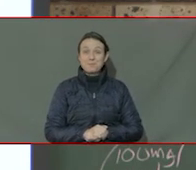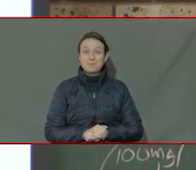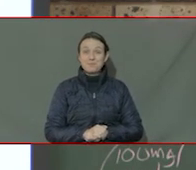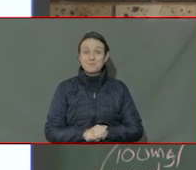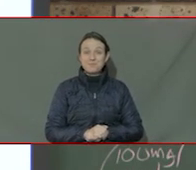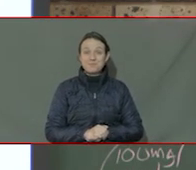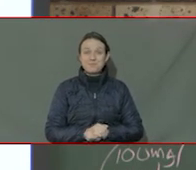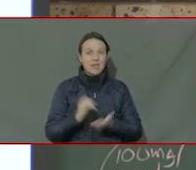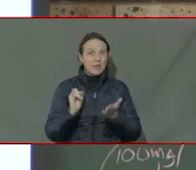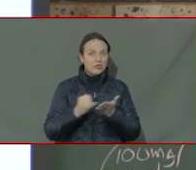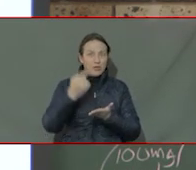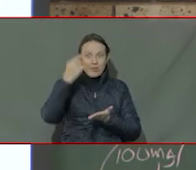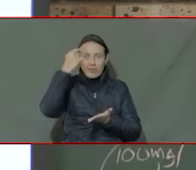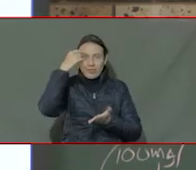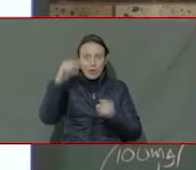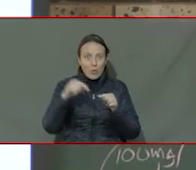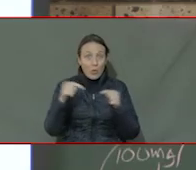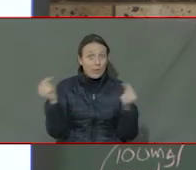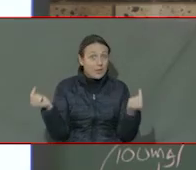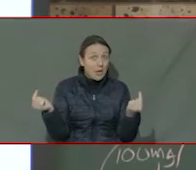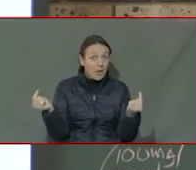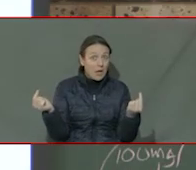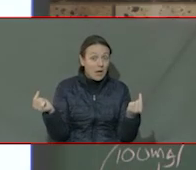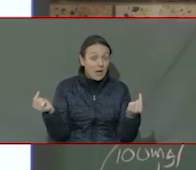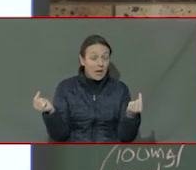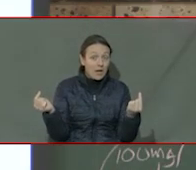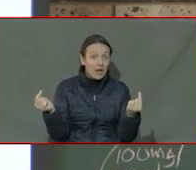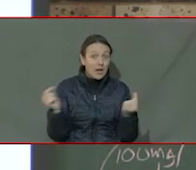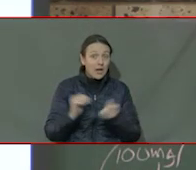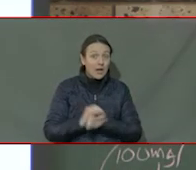Just think in terms of opposites, people.